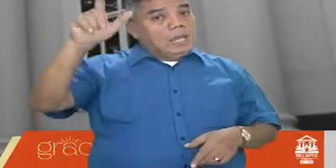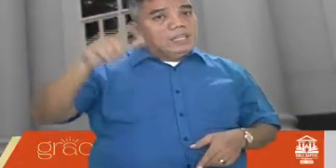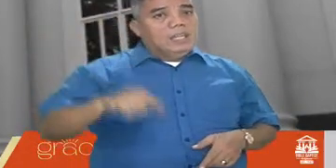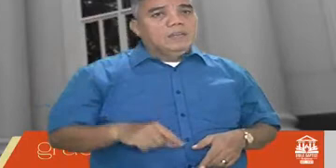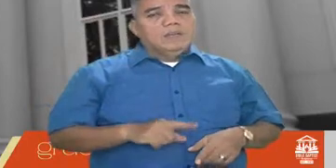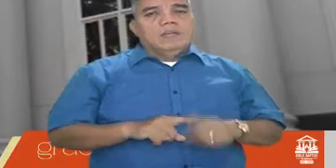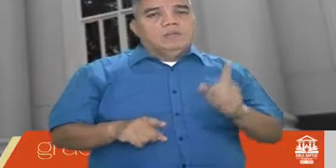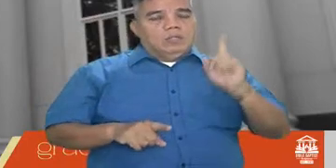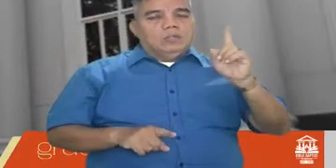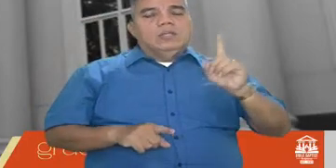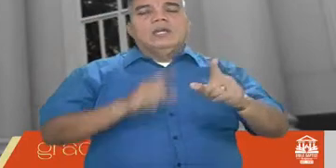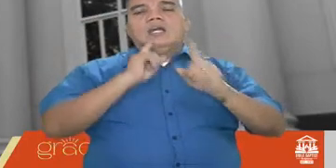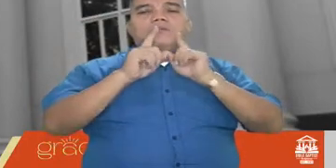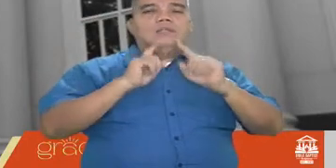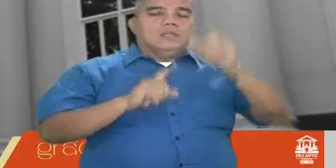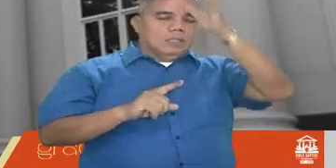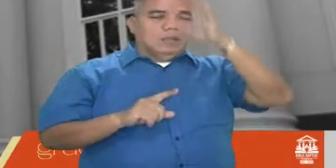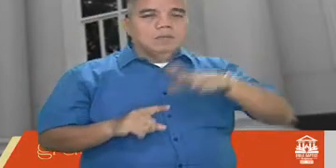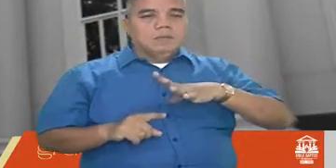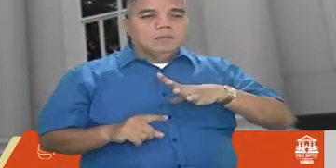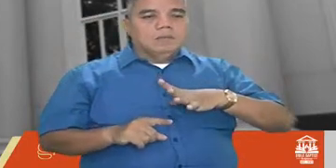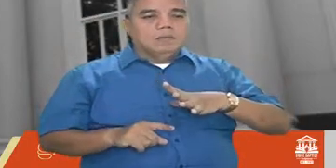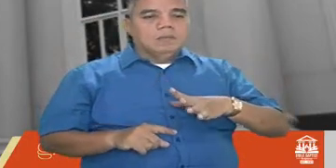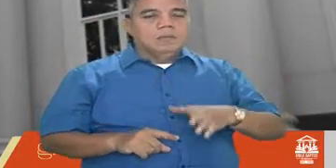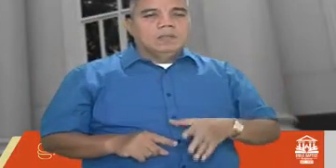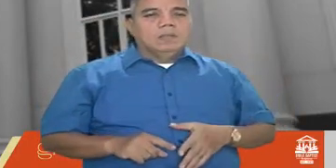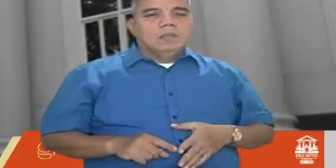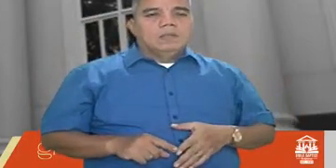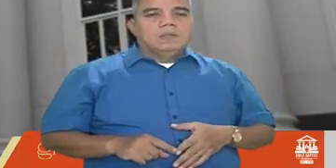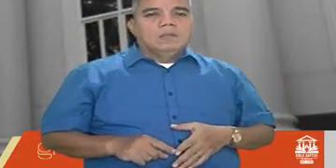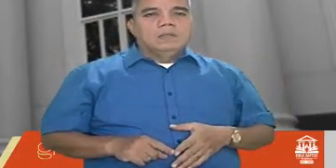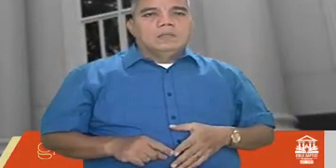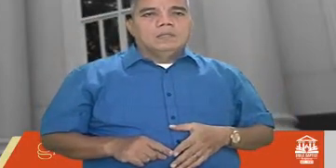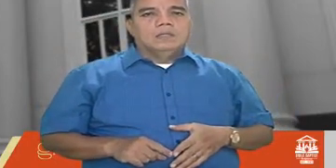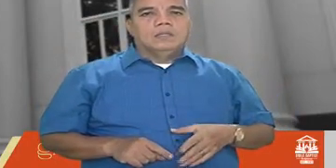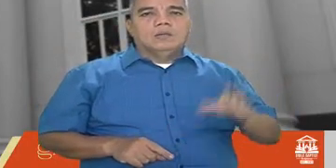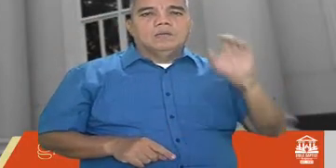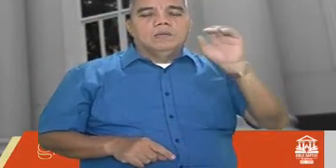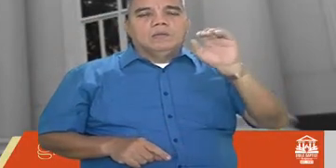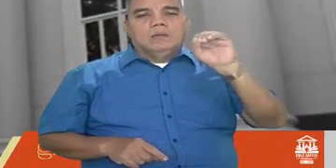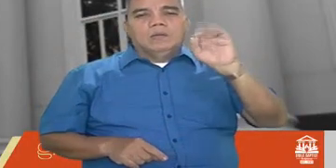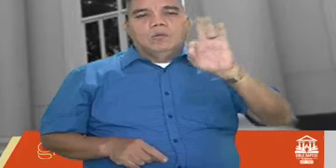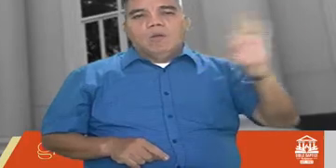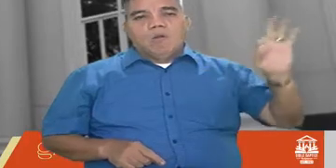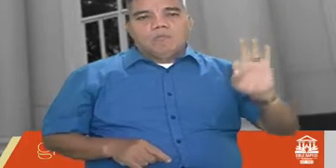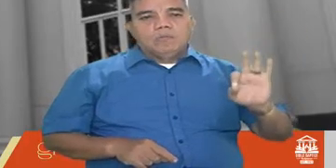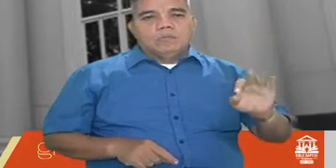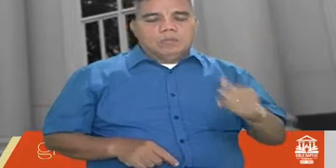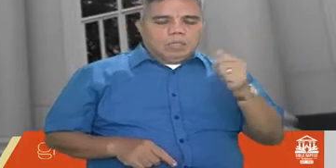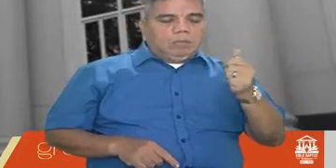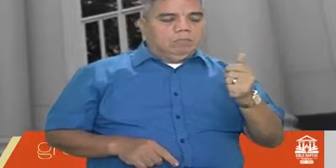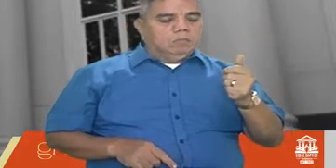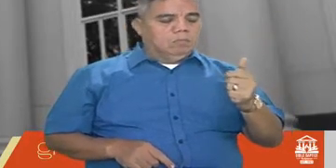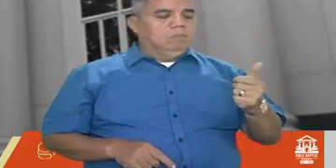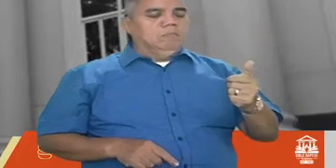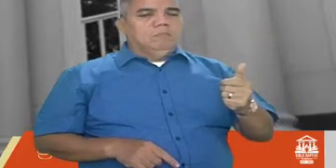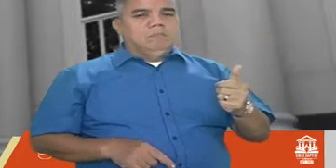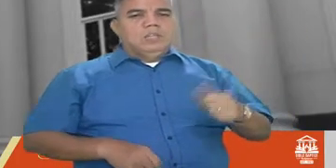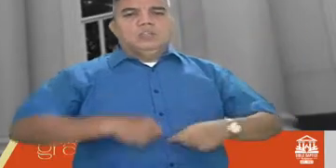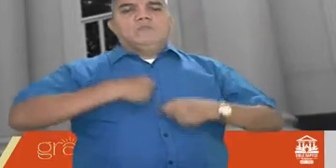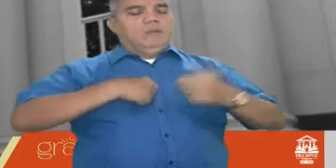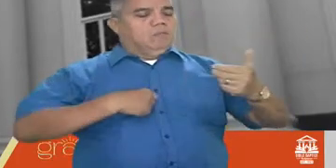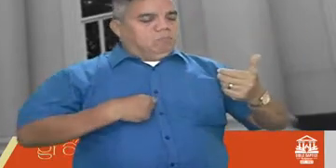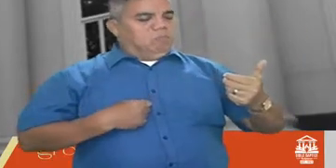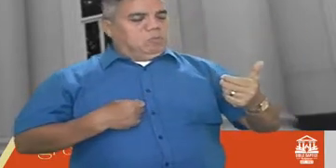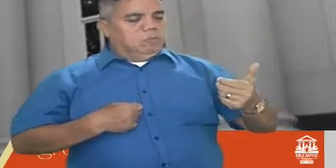Lately, ga-istorya ko kung sa tao, gibundakan ko. Dili naman abundak ron. Gi-off ba? Yang atong proud, ang atong pride, ma-hurt